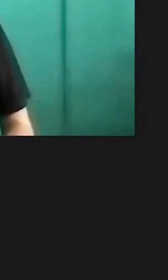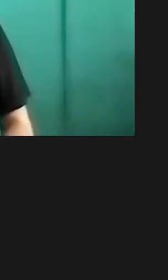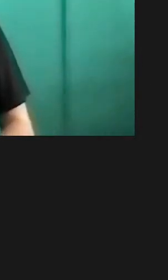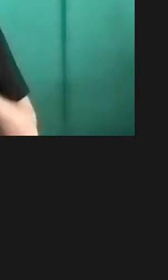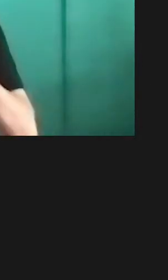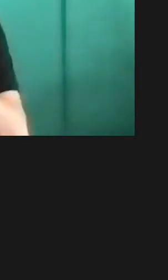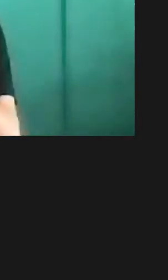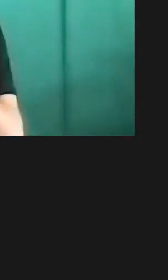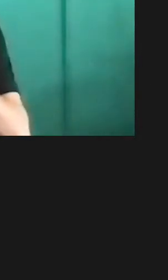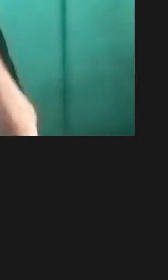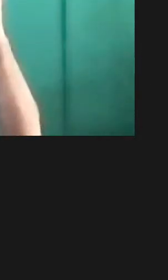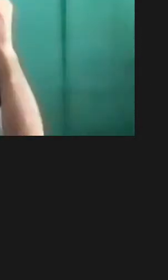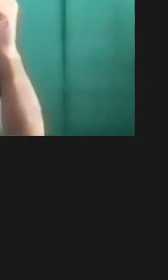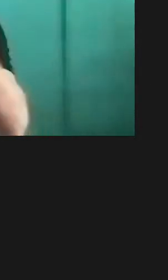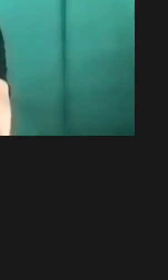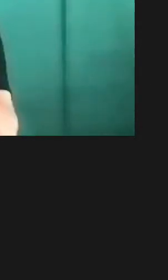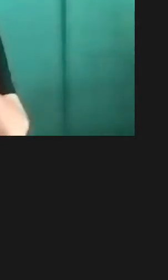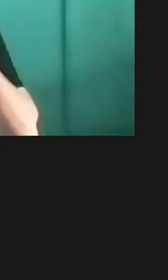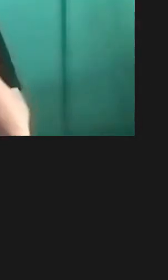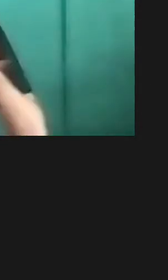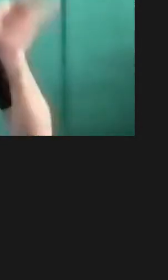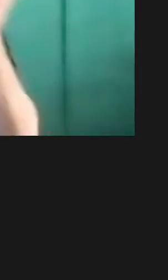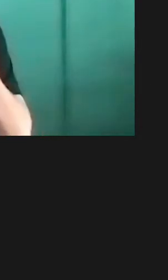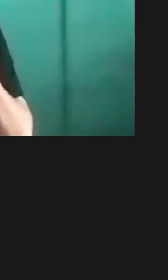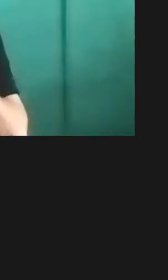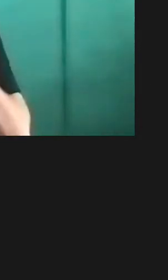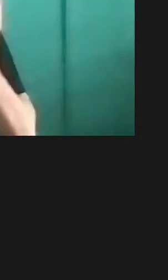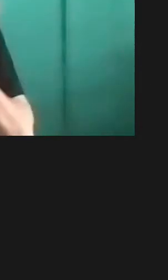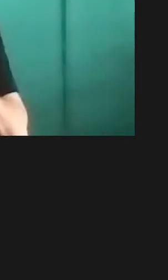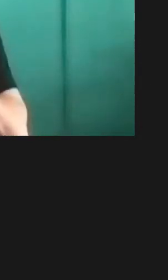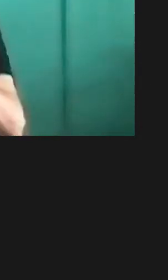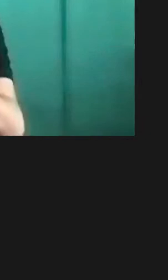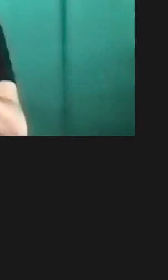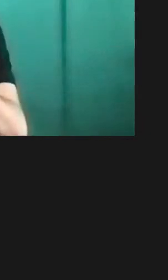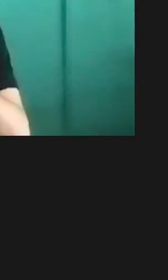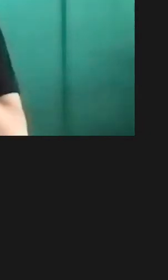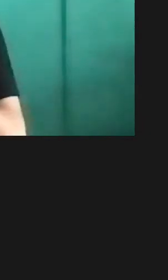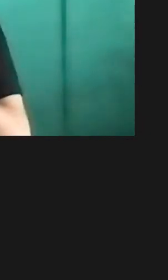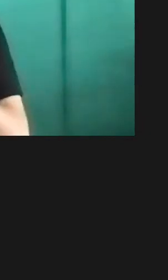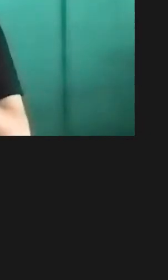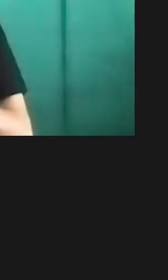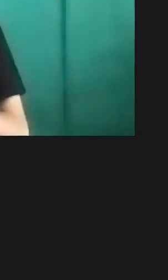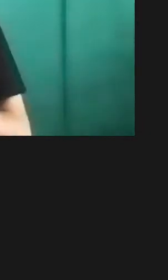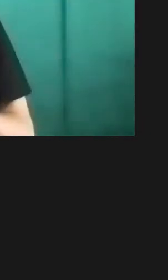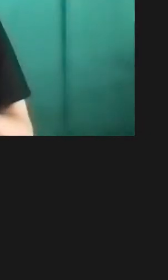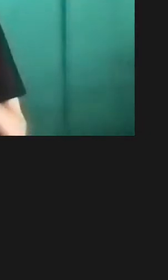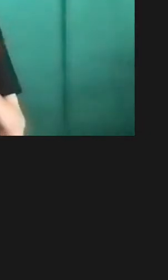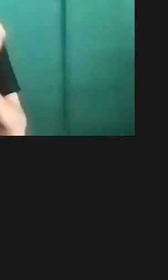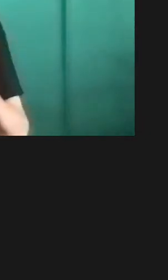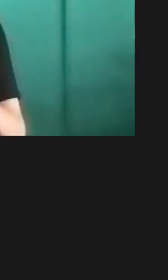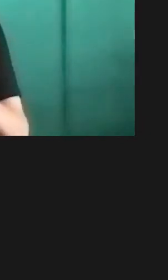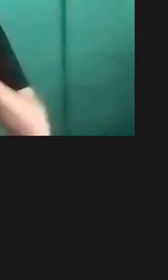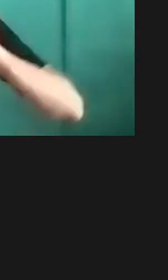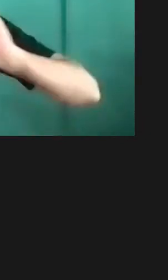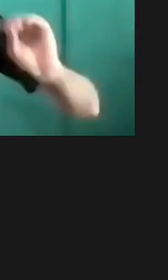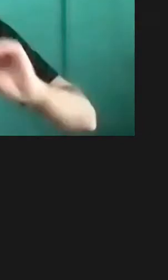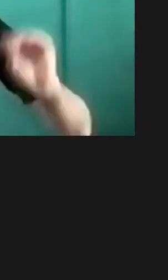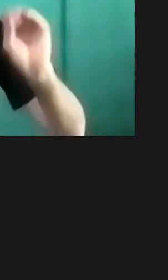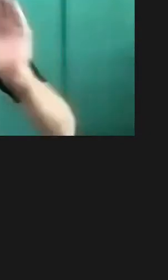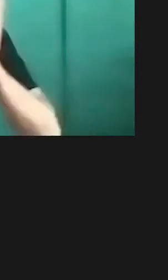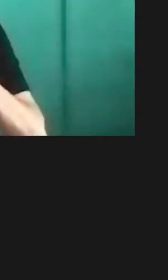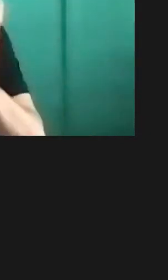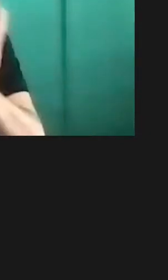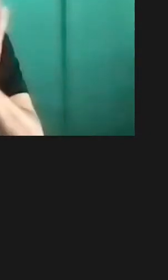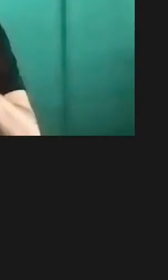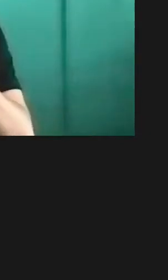and what you mentioned as the interinstitutional or intersectoral coordination. The whole of government approach,